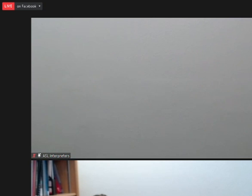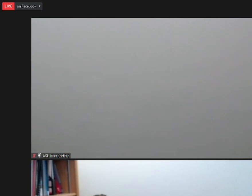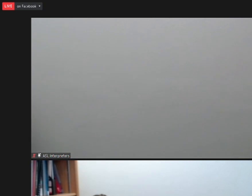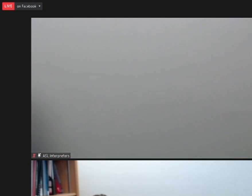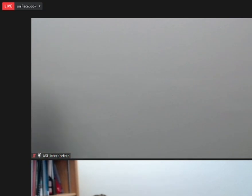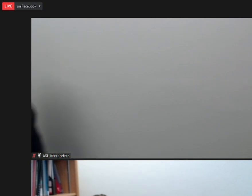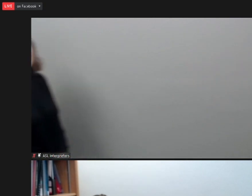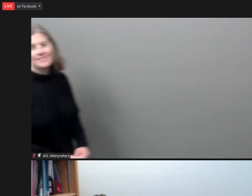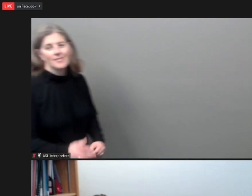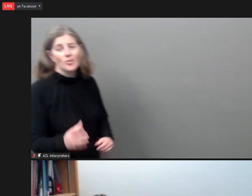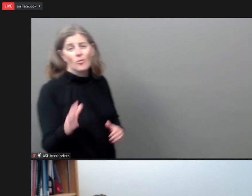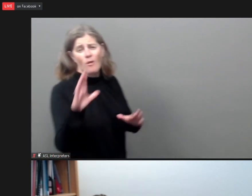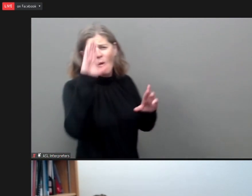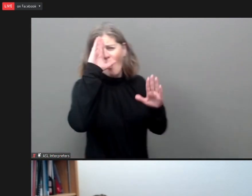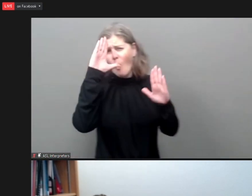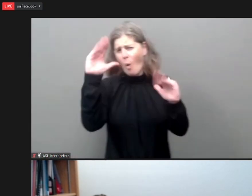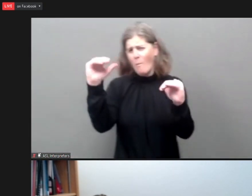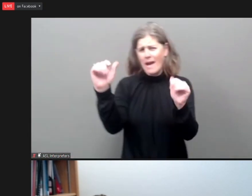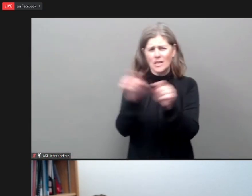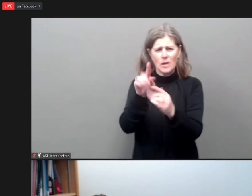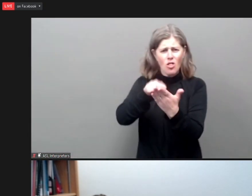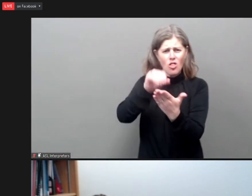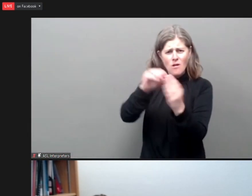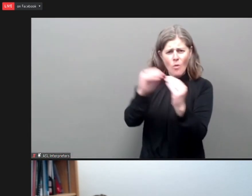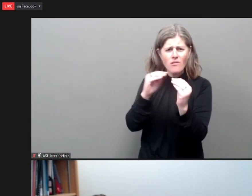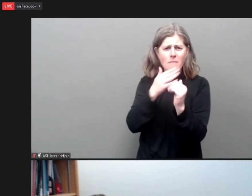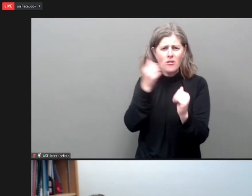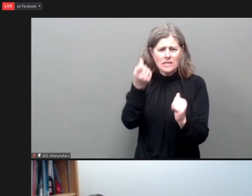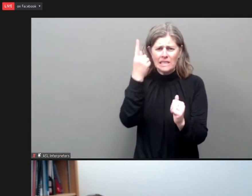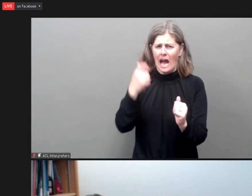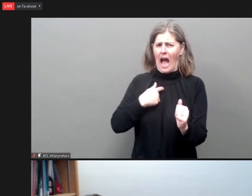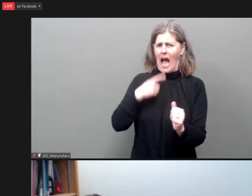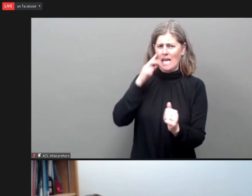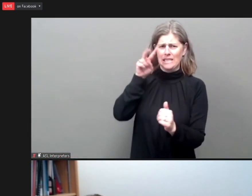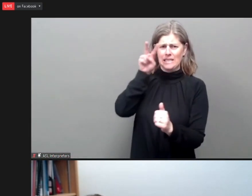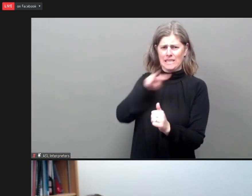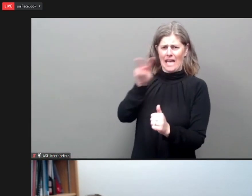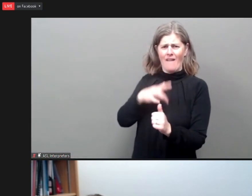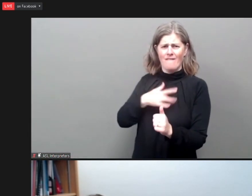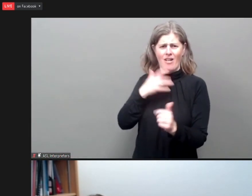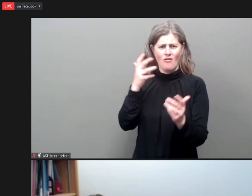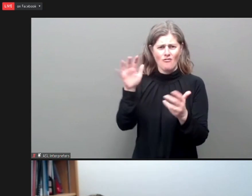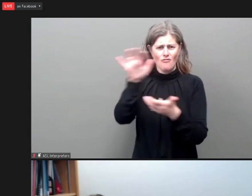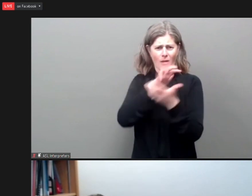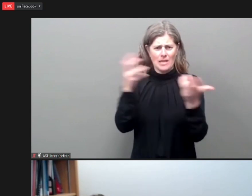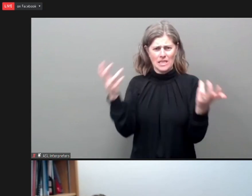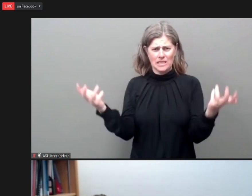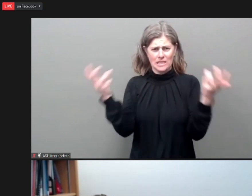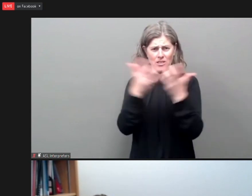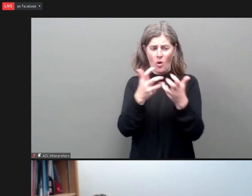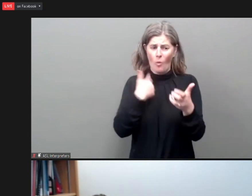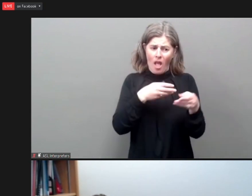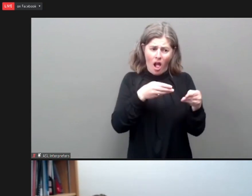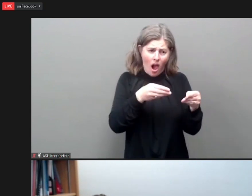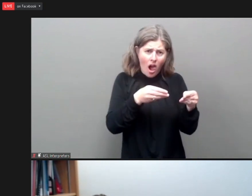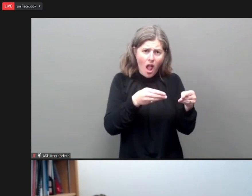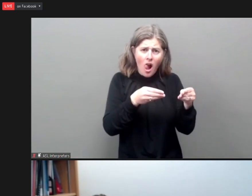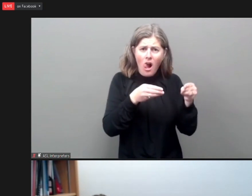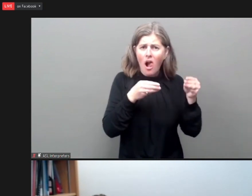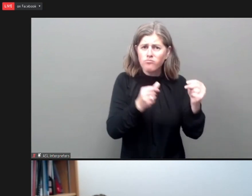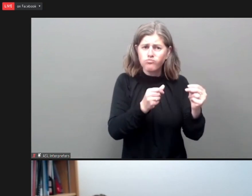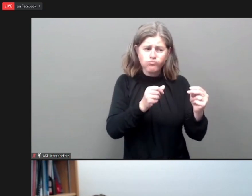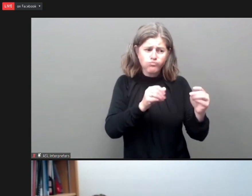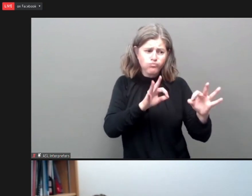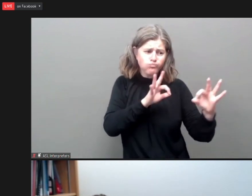better understanding of where we're going. For my money, I think the combination of being so efficient in getting everyone